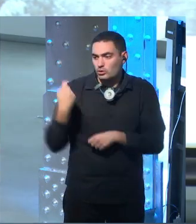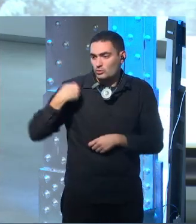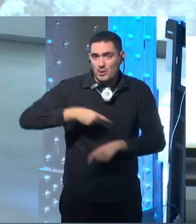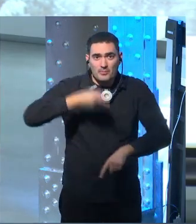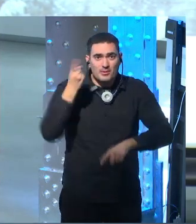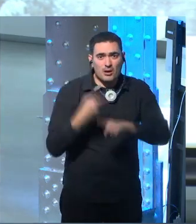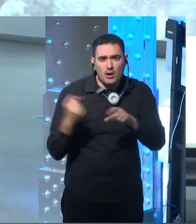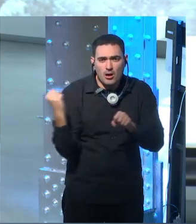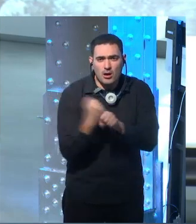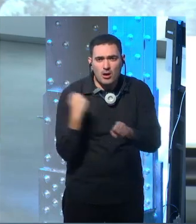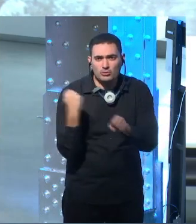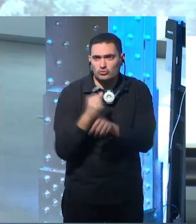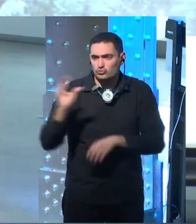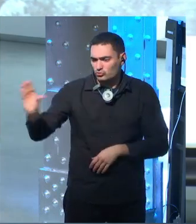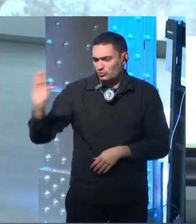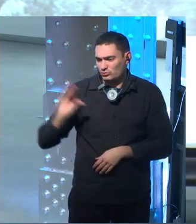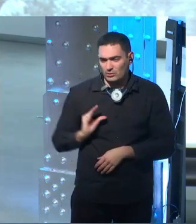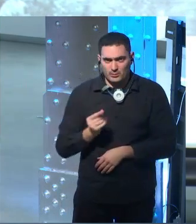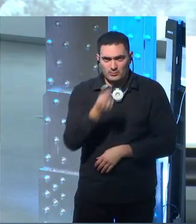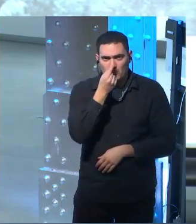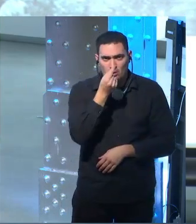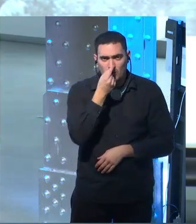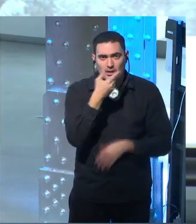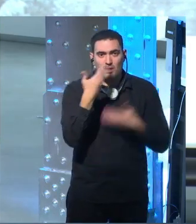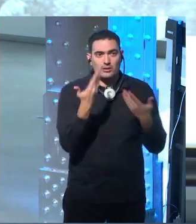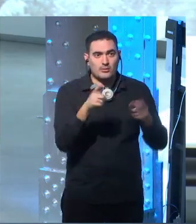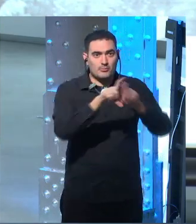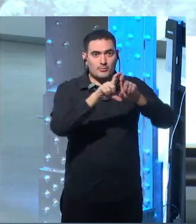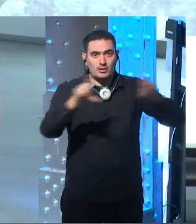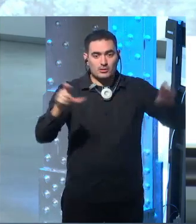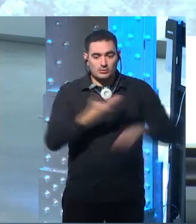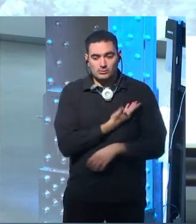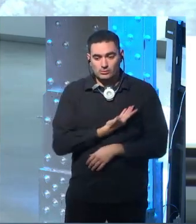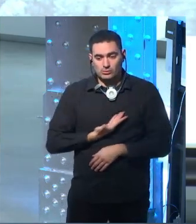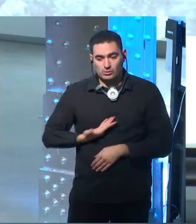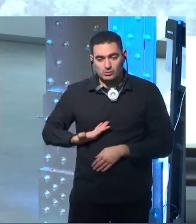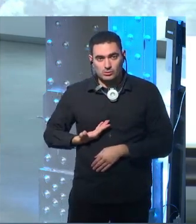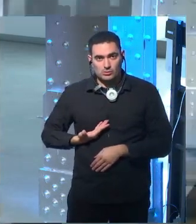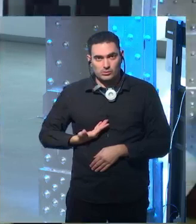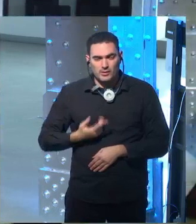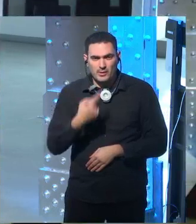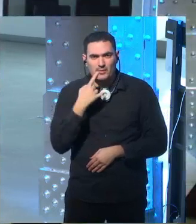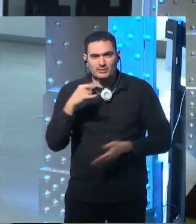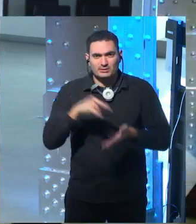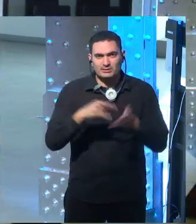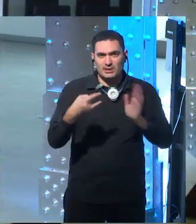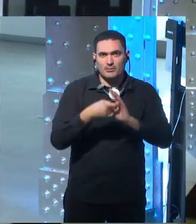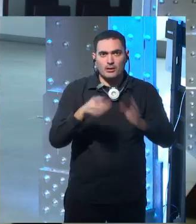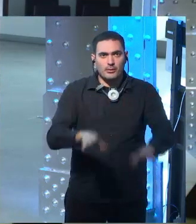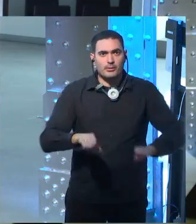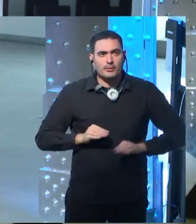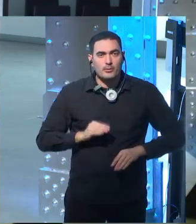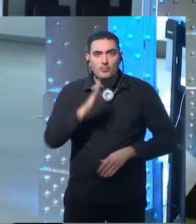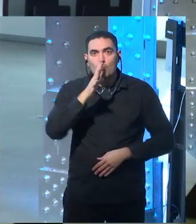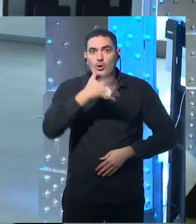have asked, would people actually have agreed to a system like this? Well,